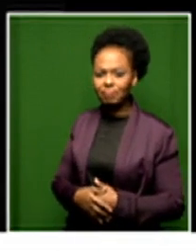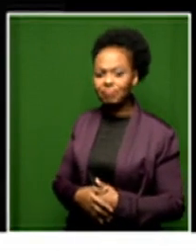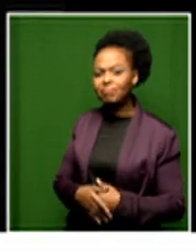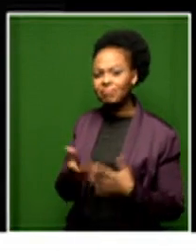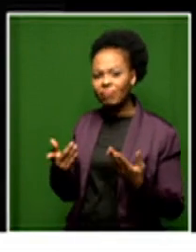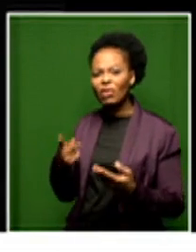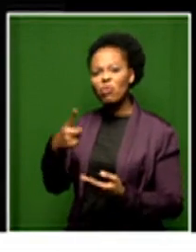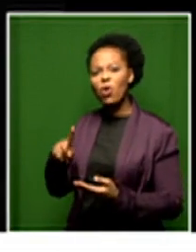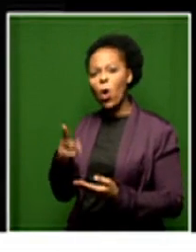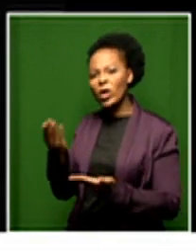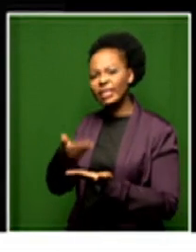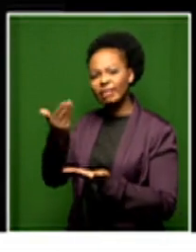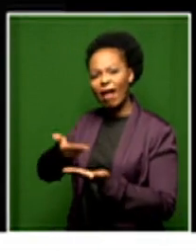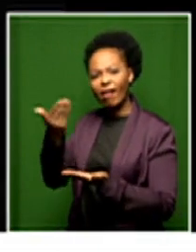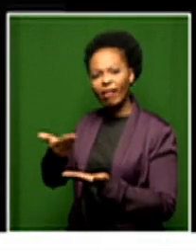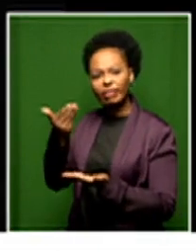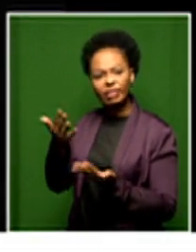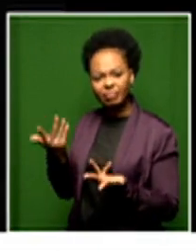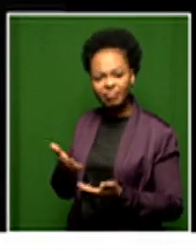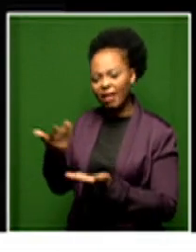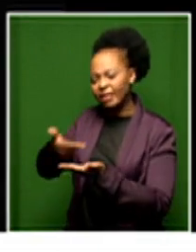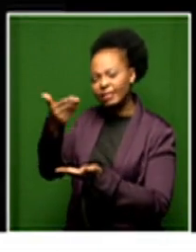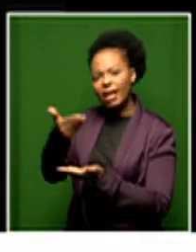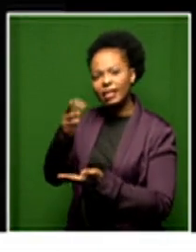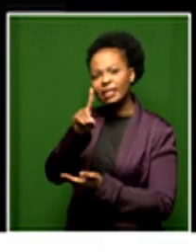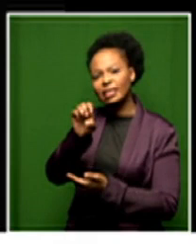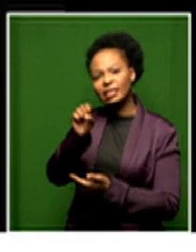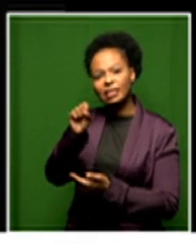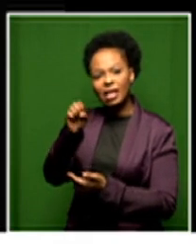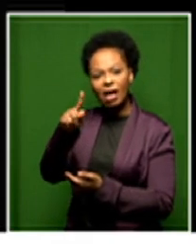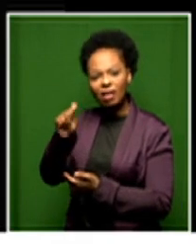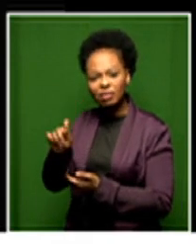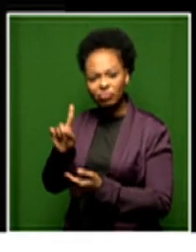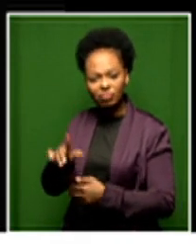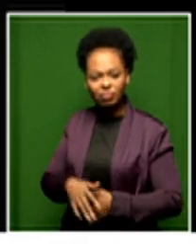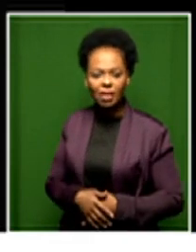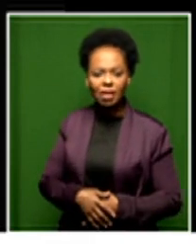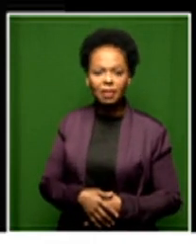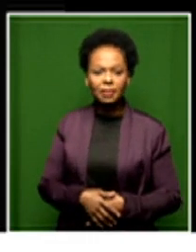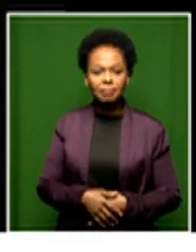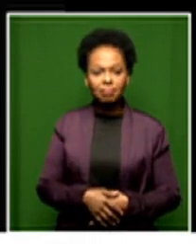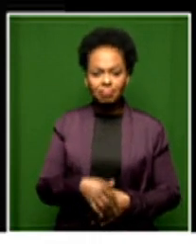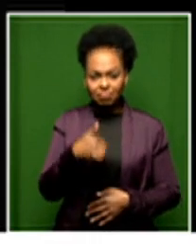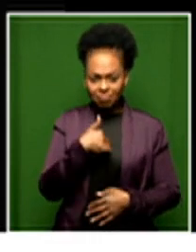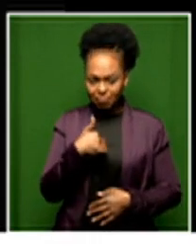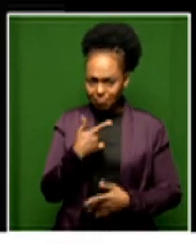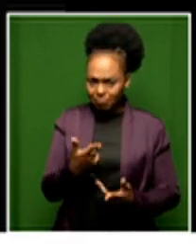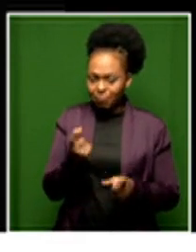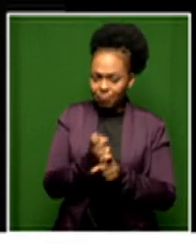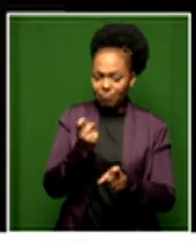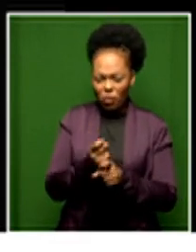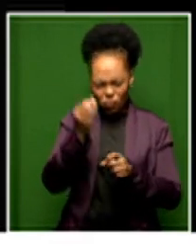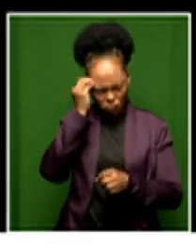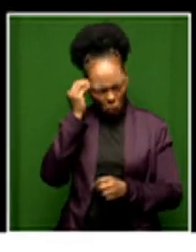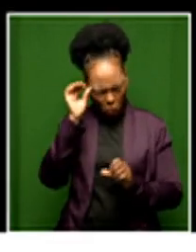your go-to plan in terms of desserts? I'm a panna cotta chef. Everyone that I've cooked for, they